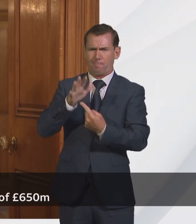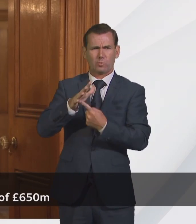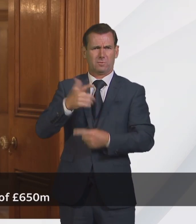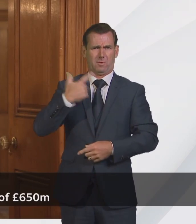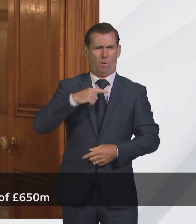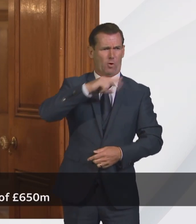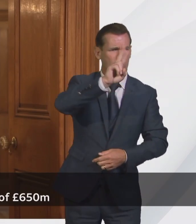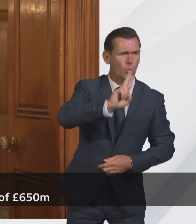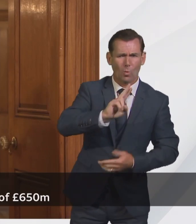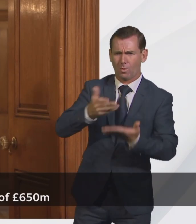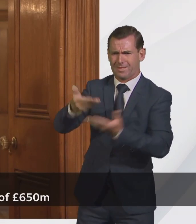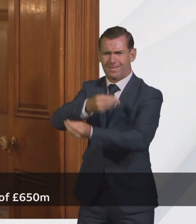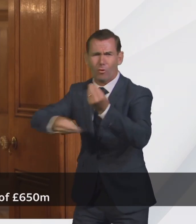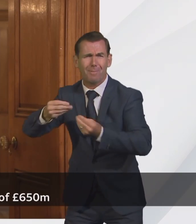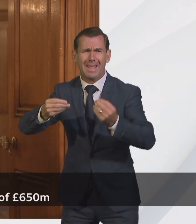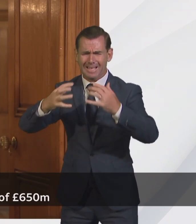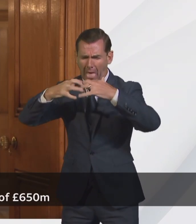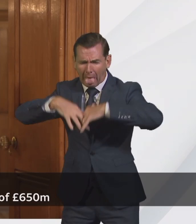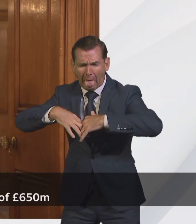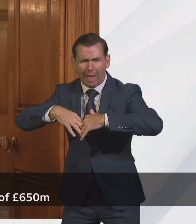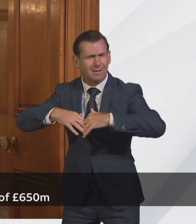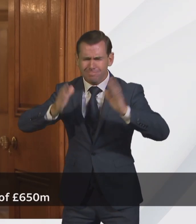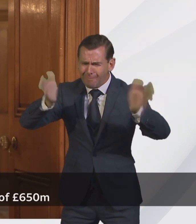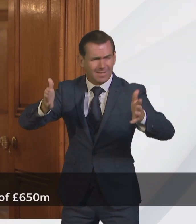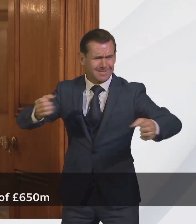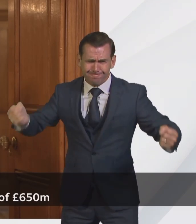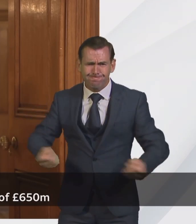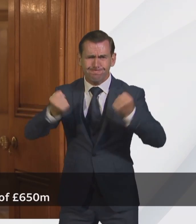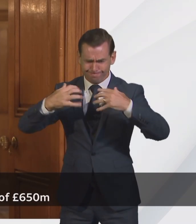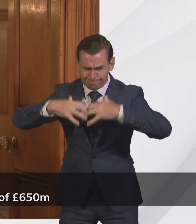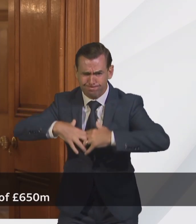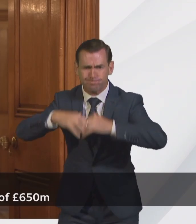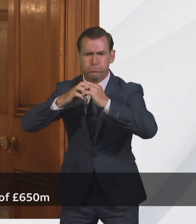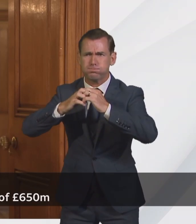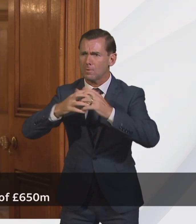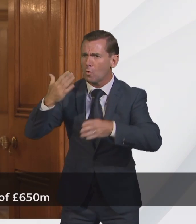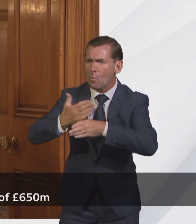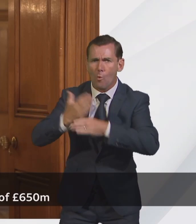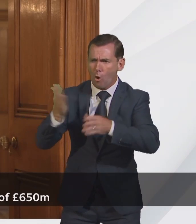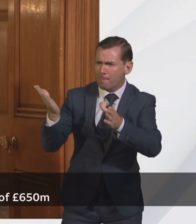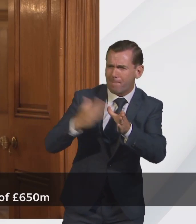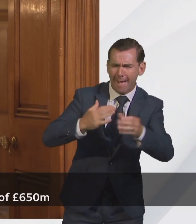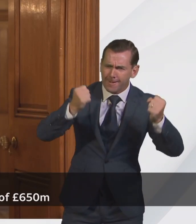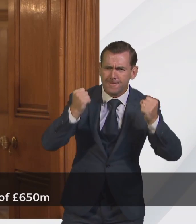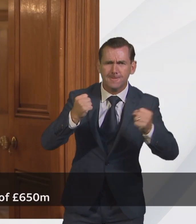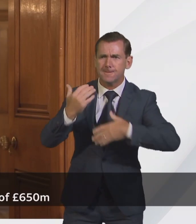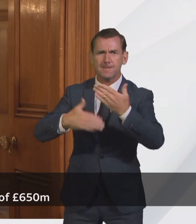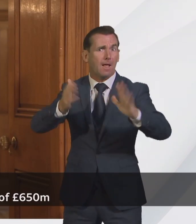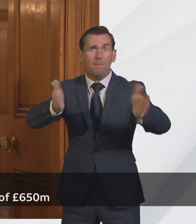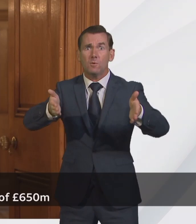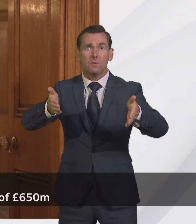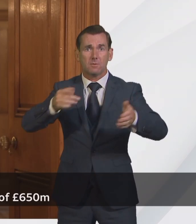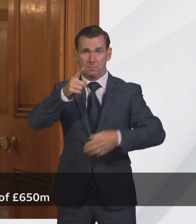economy. We've got to get Britain working again. We've got to get people back into their workplaces. We've already